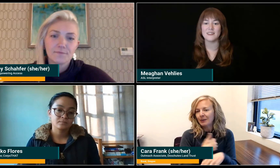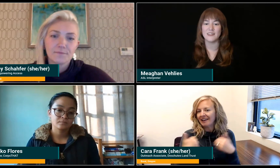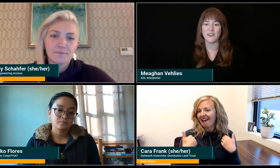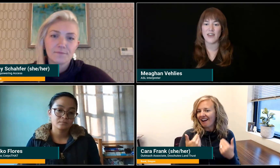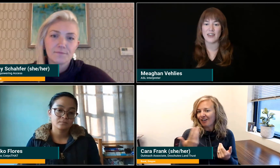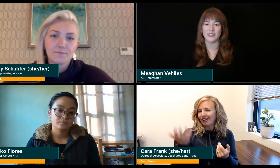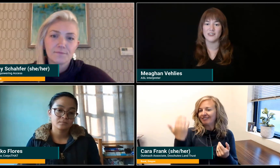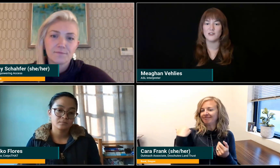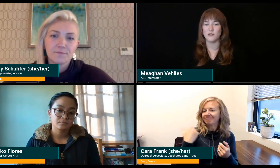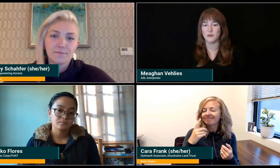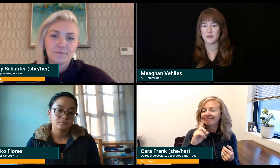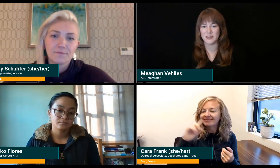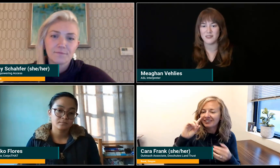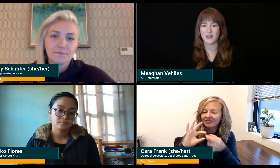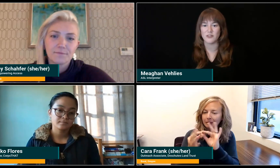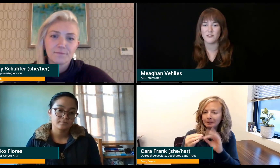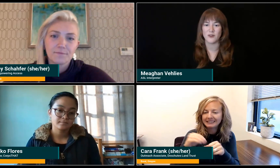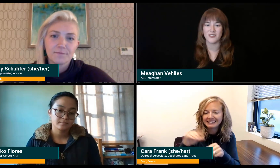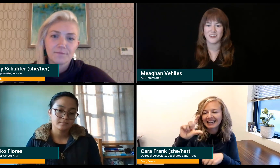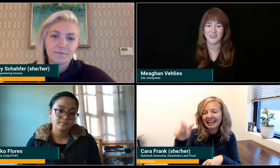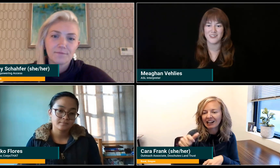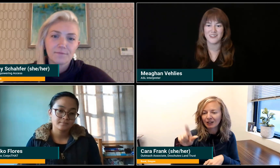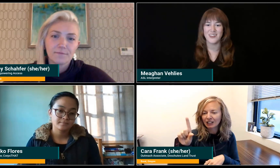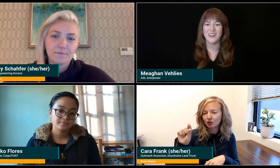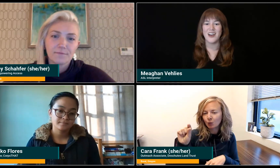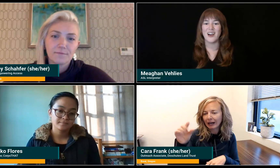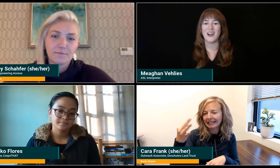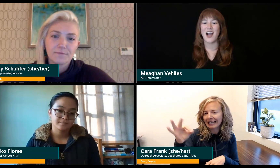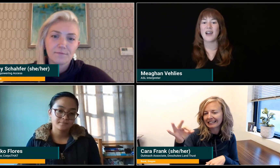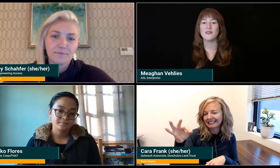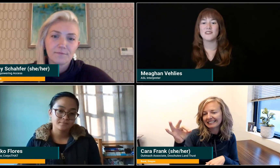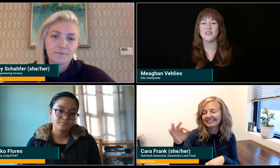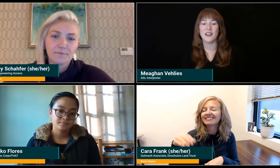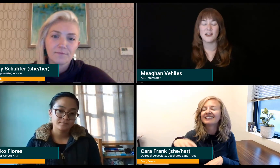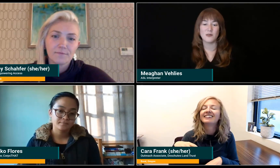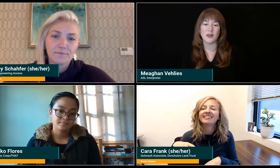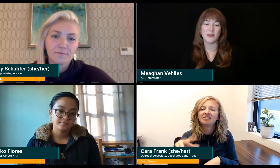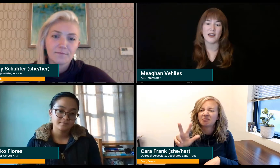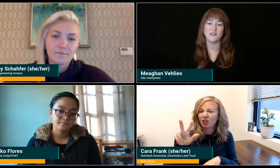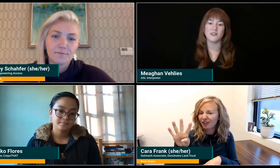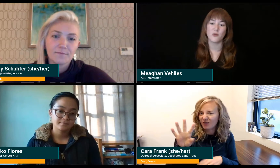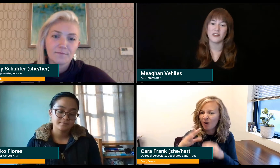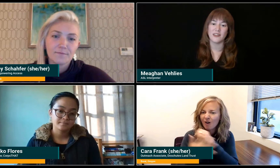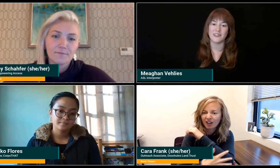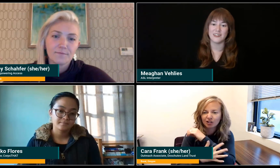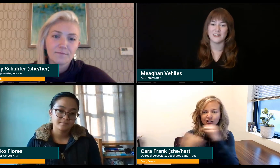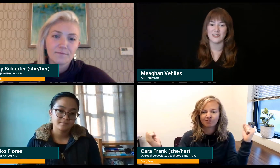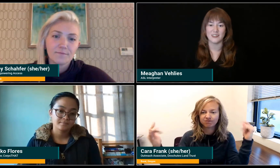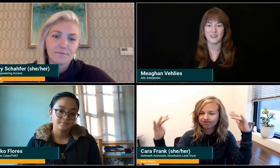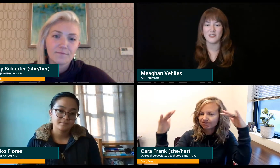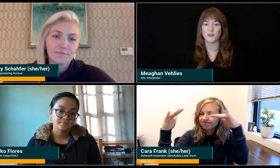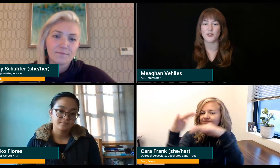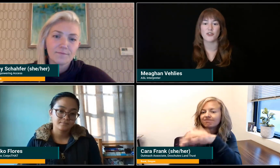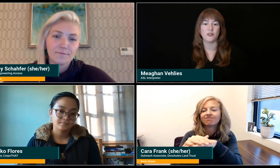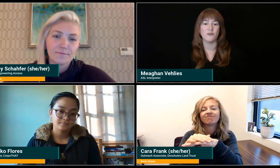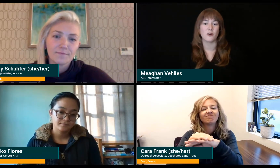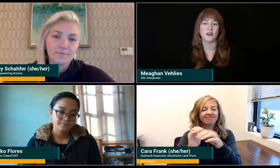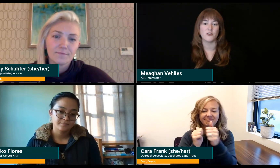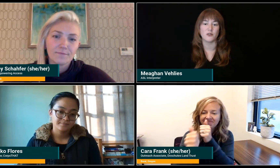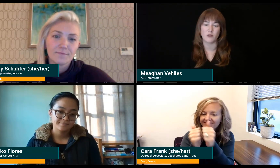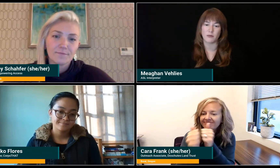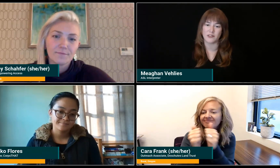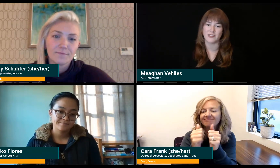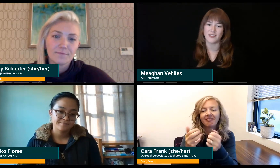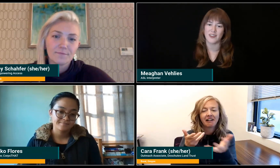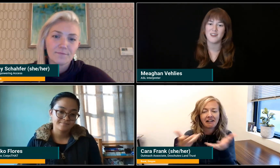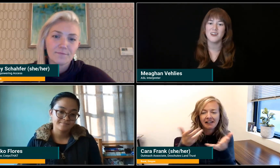elite deaf athletes who compete every 4 years. I was in the last one that we held in 2019 in Italy. There were 34